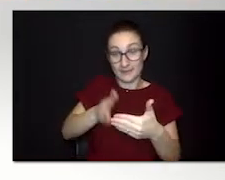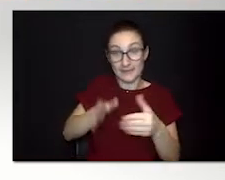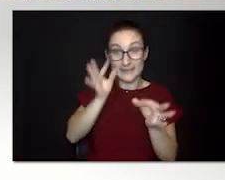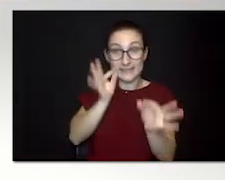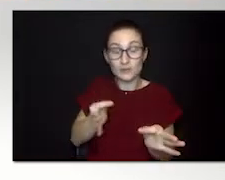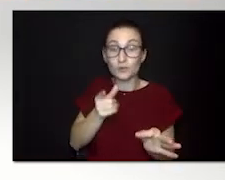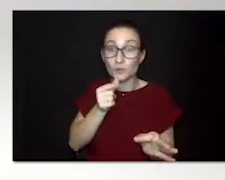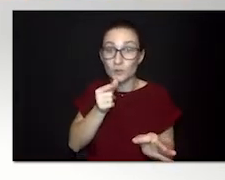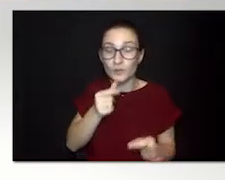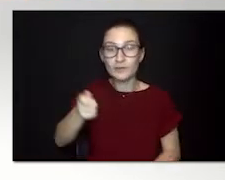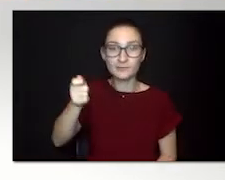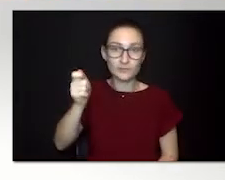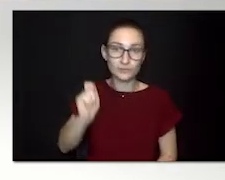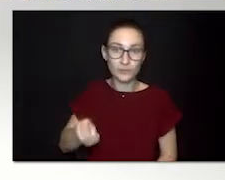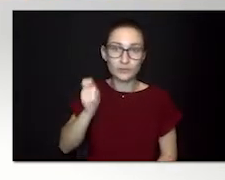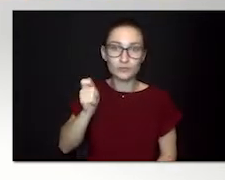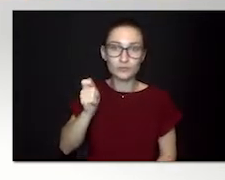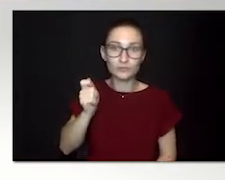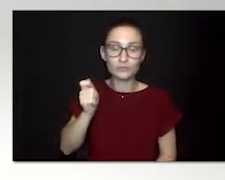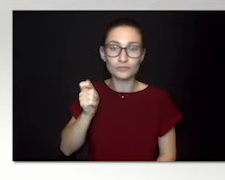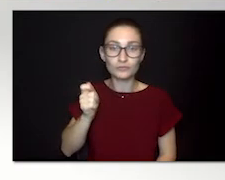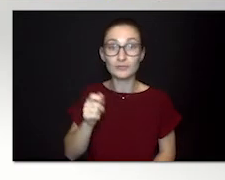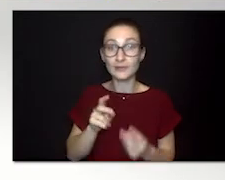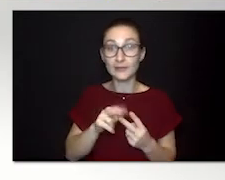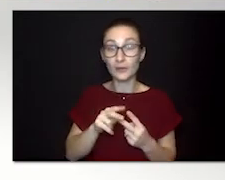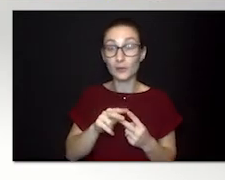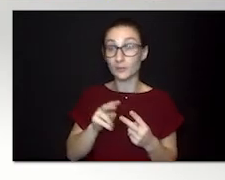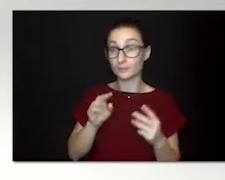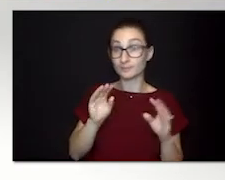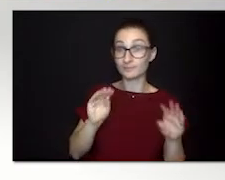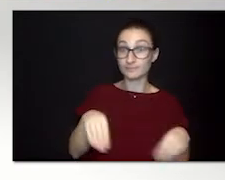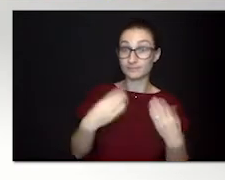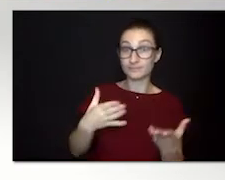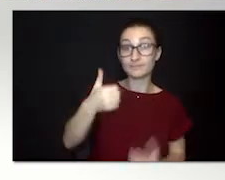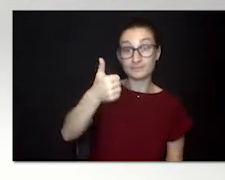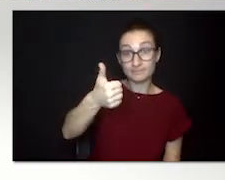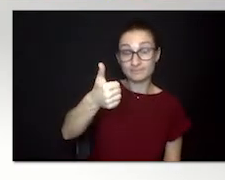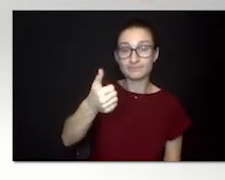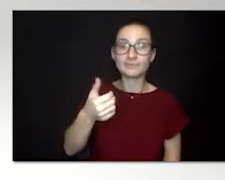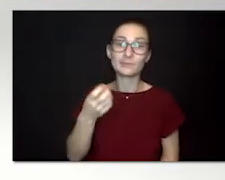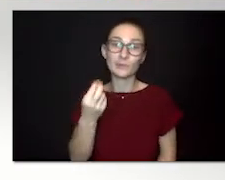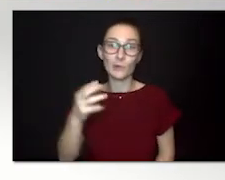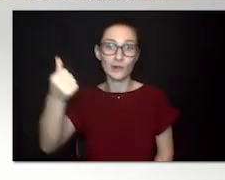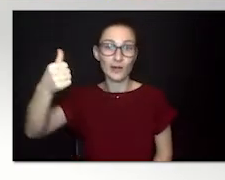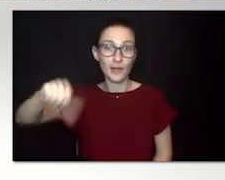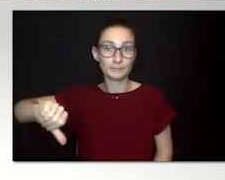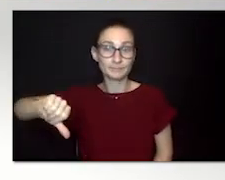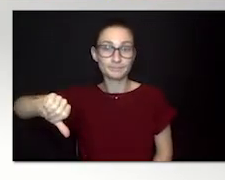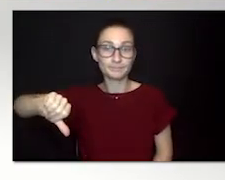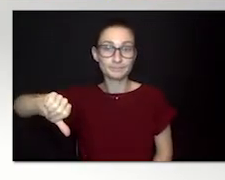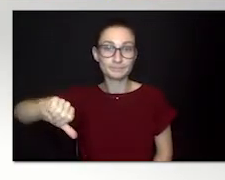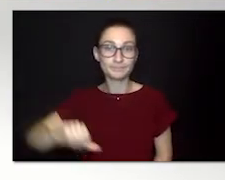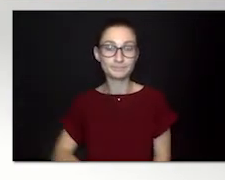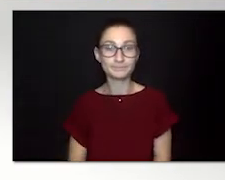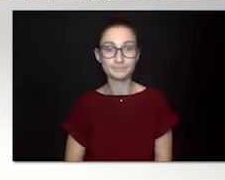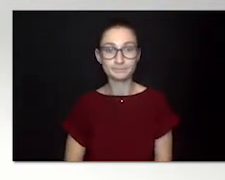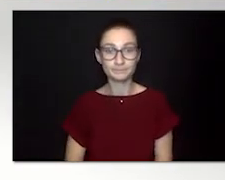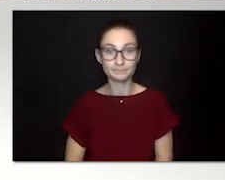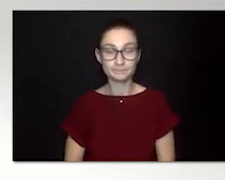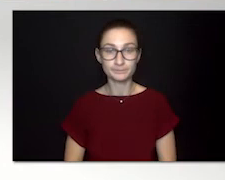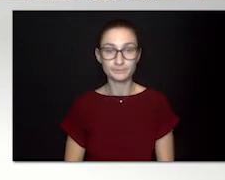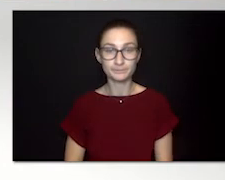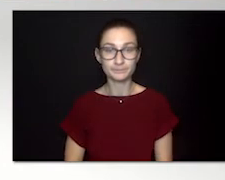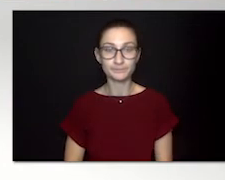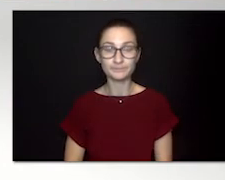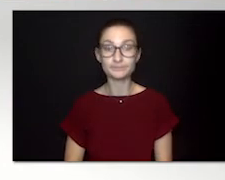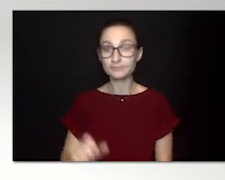judge to determine whether the guardian advocacy should be granted or denied. I think we had a couple other questions. Okay, let me do